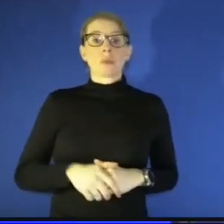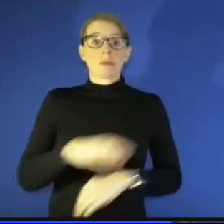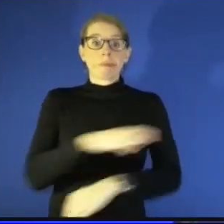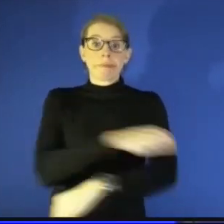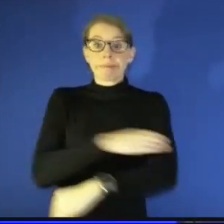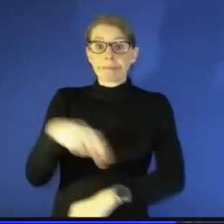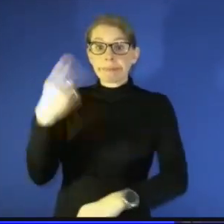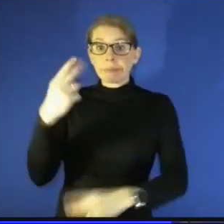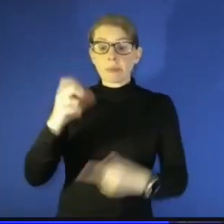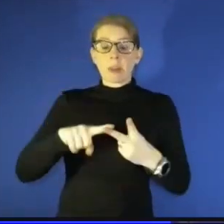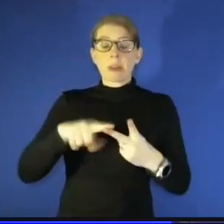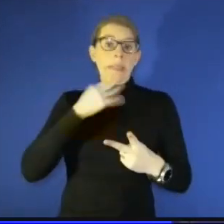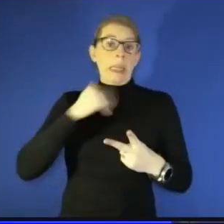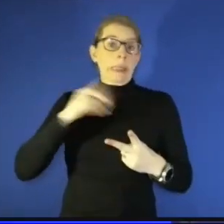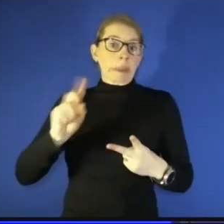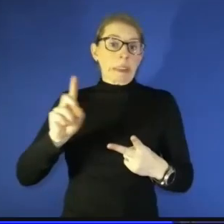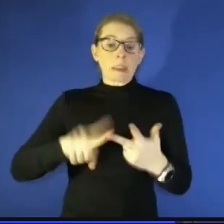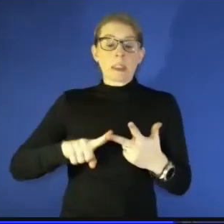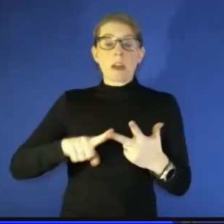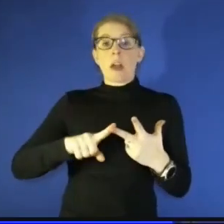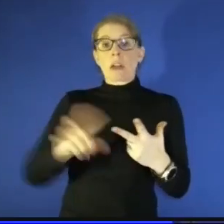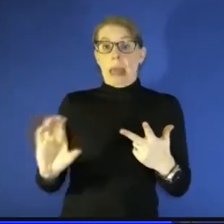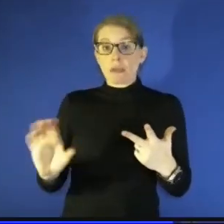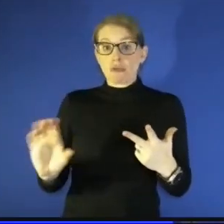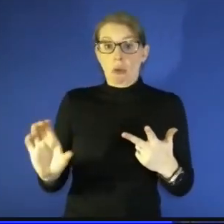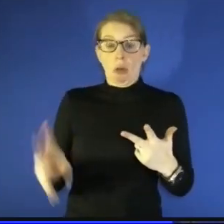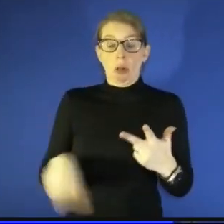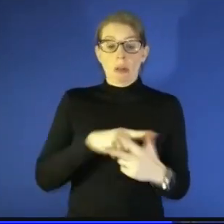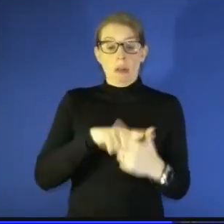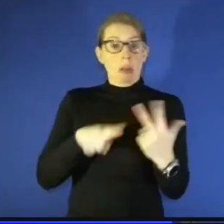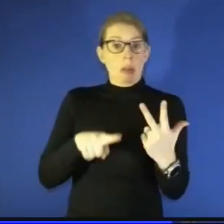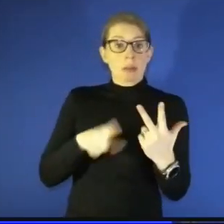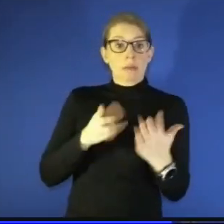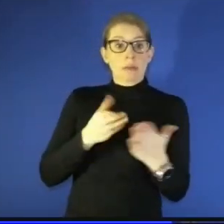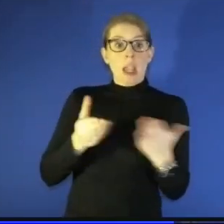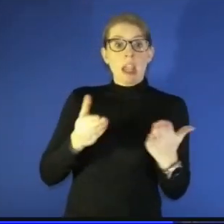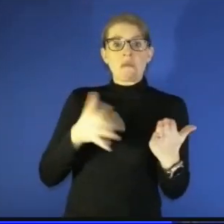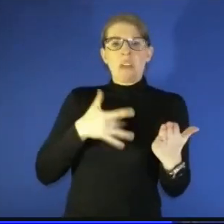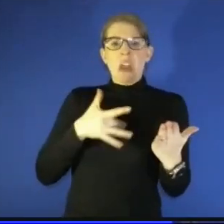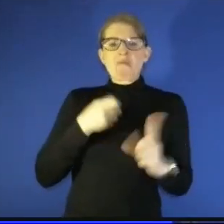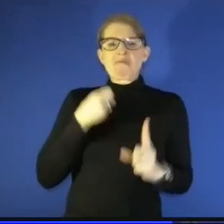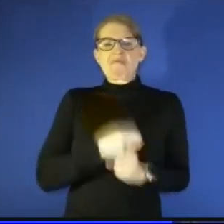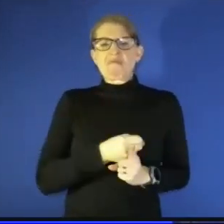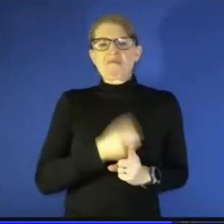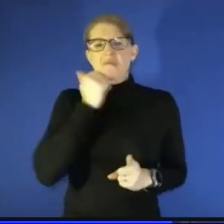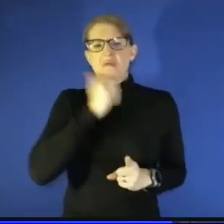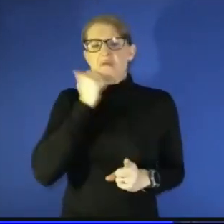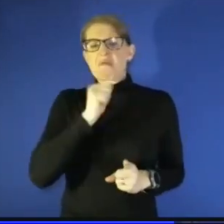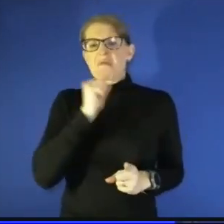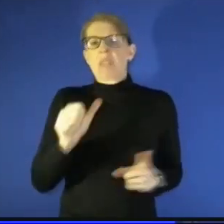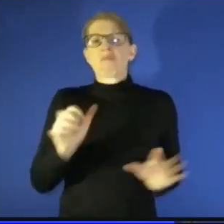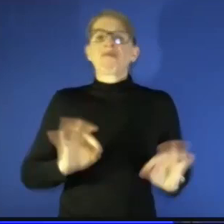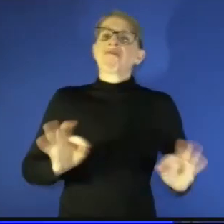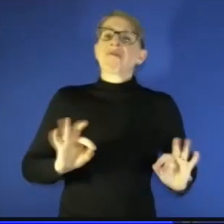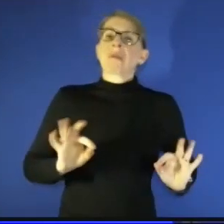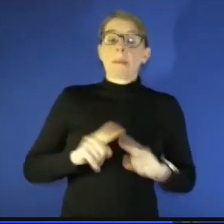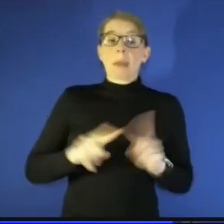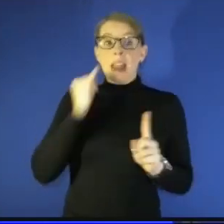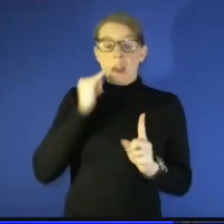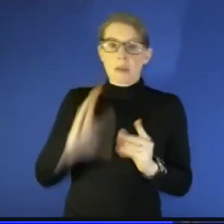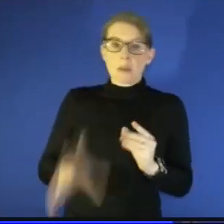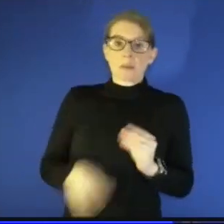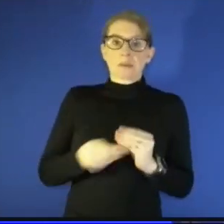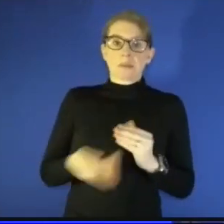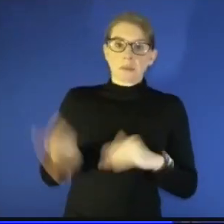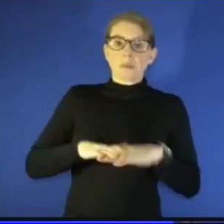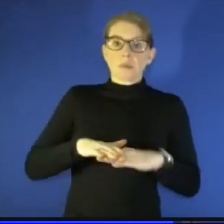or diabetes or cholesterol, these are all things that you may not feel the impacts on a day-to-day basis. But if you add those